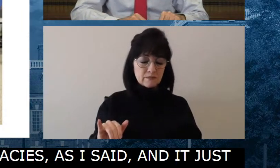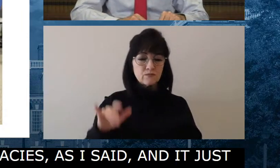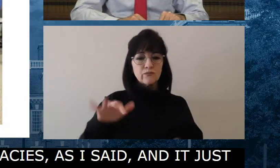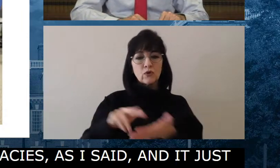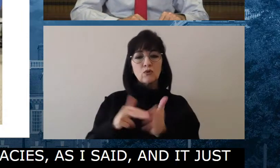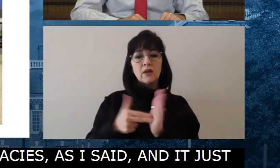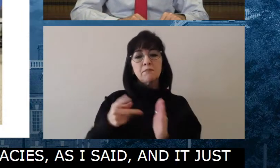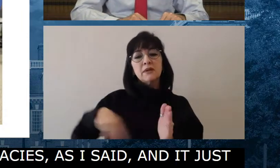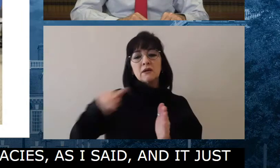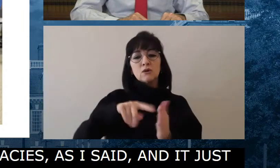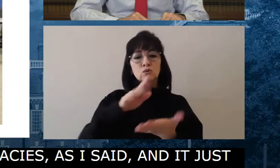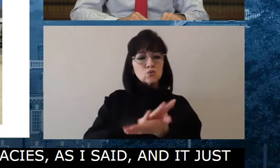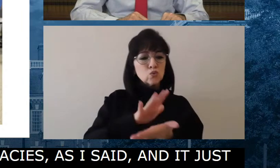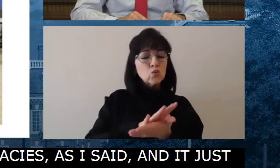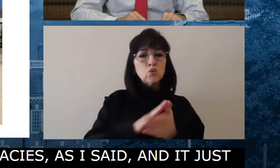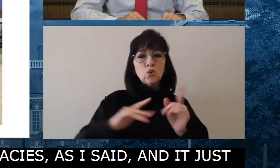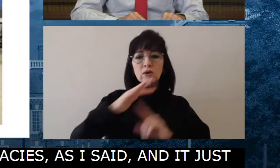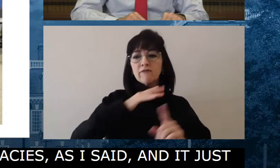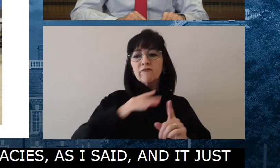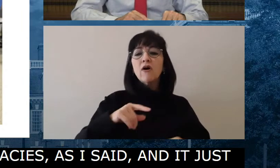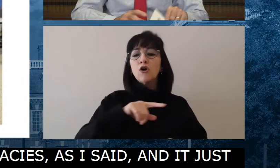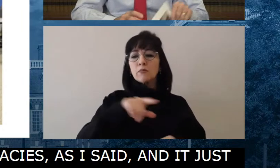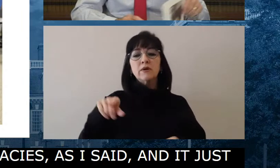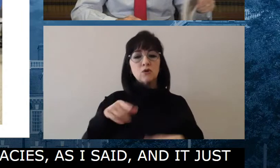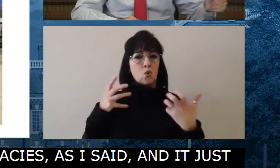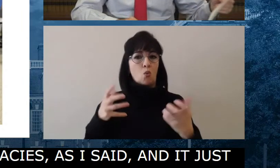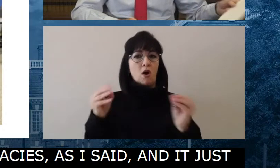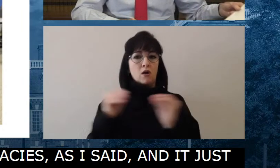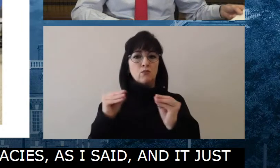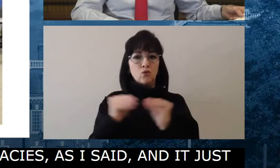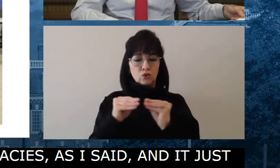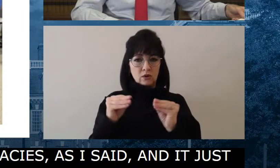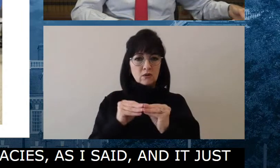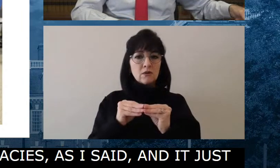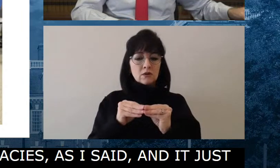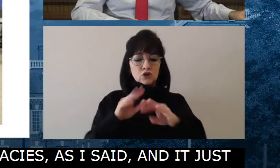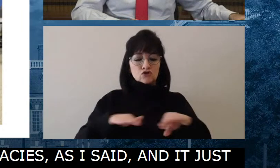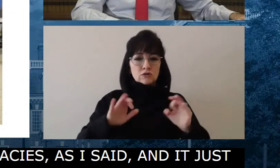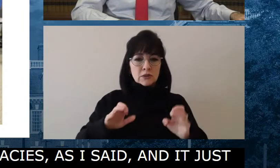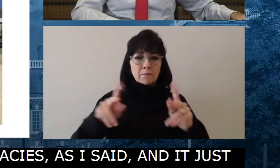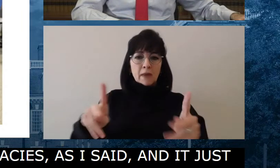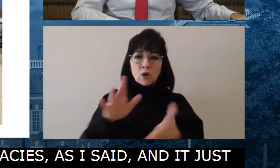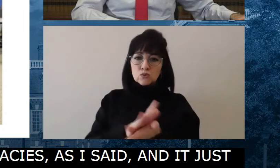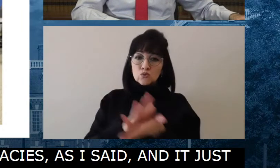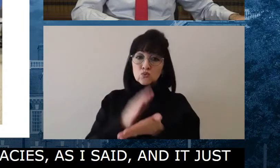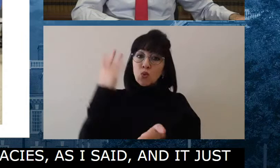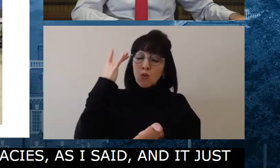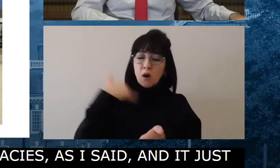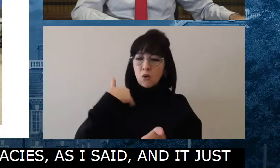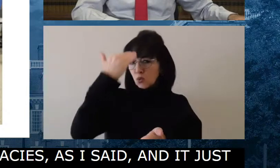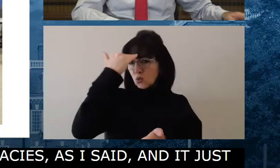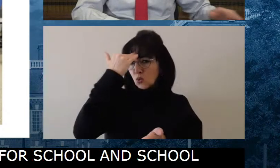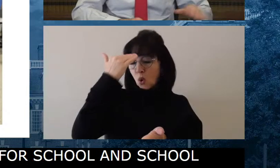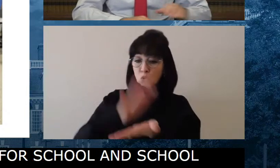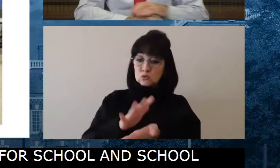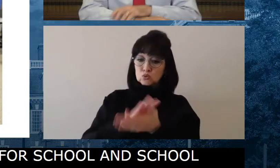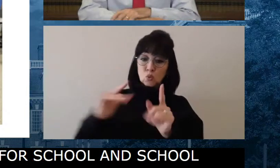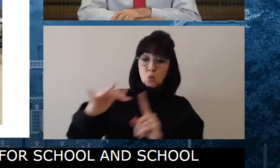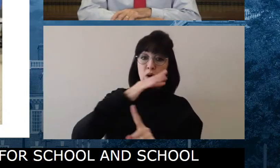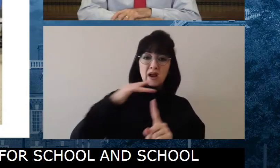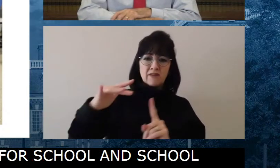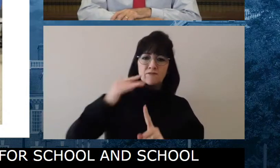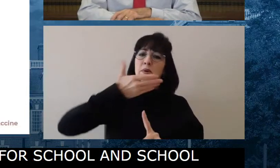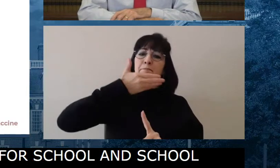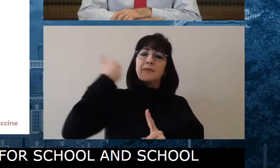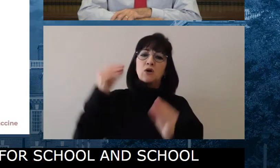we move more children back into school for in-person instruction. Our goal,